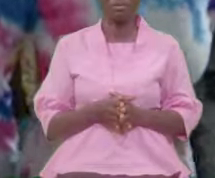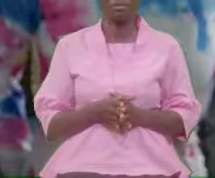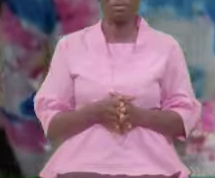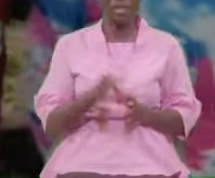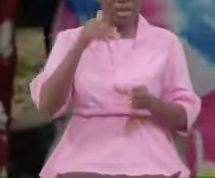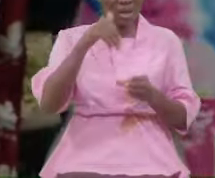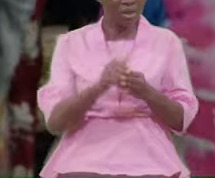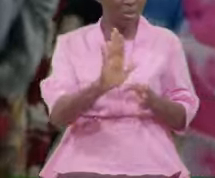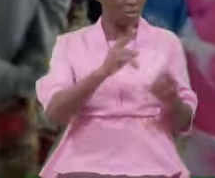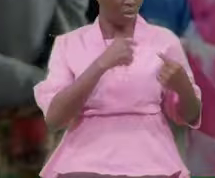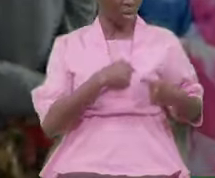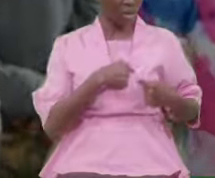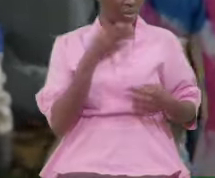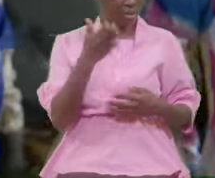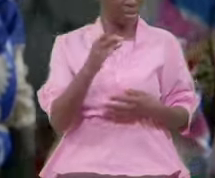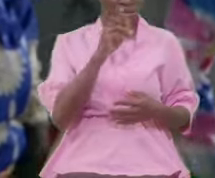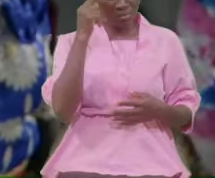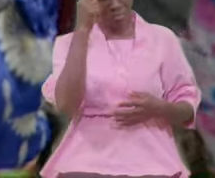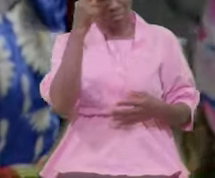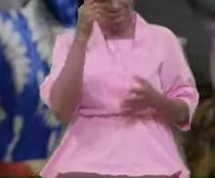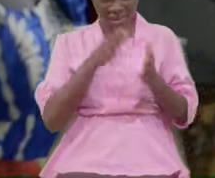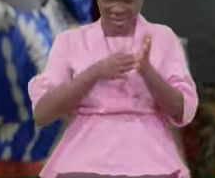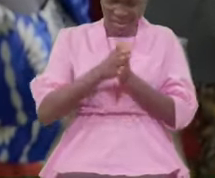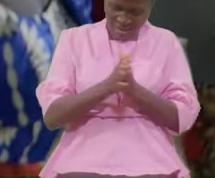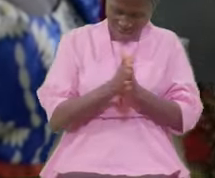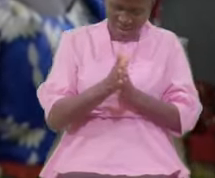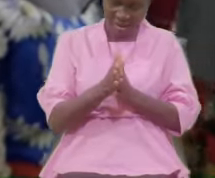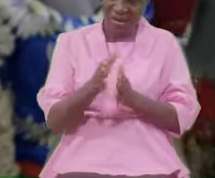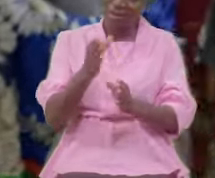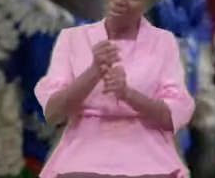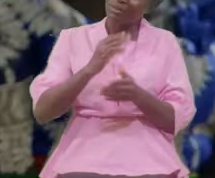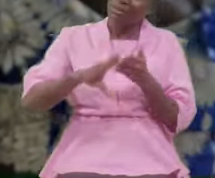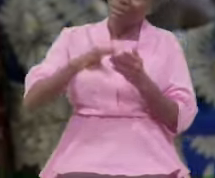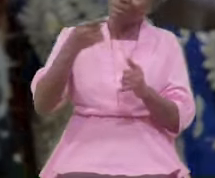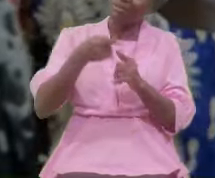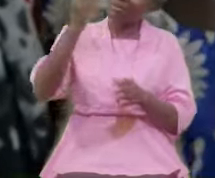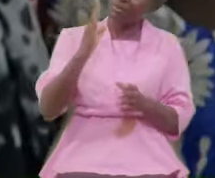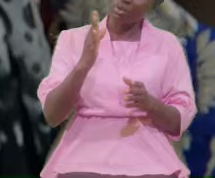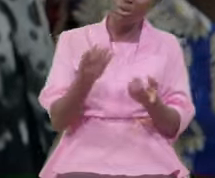Des the forgiveness of the lord k